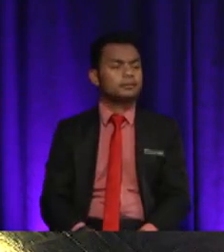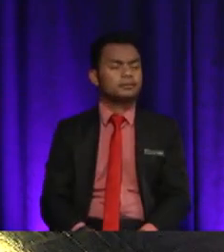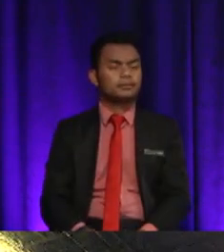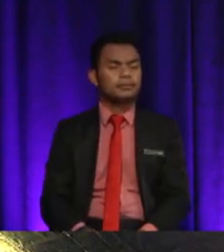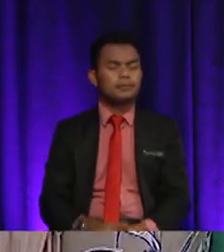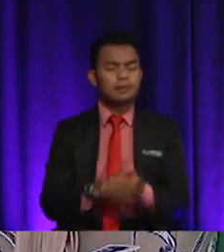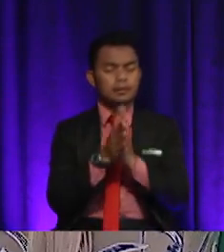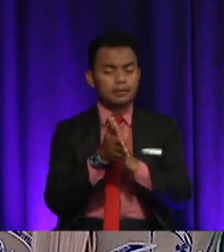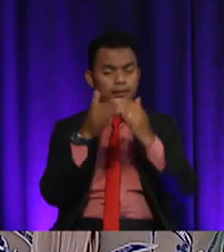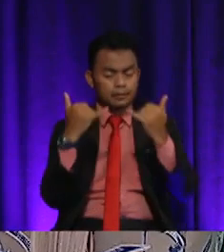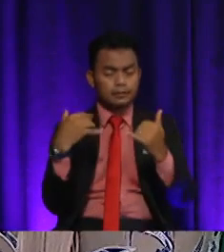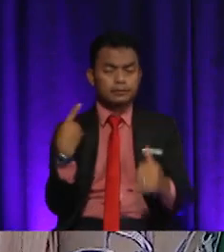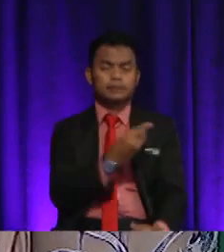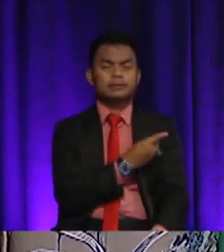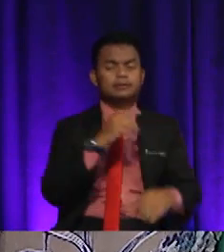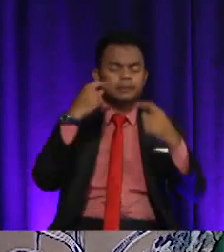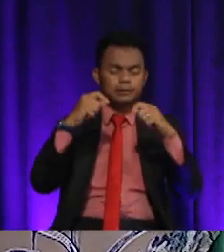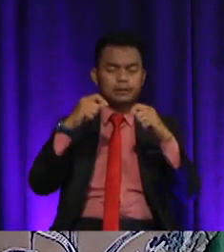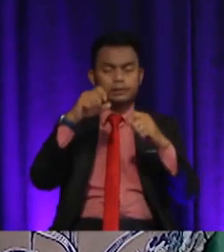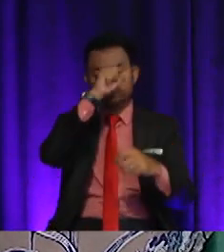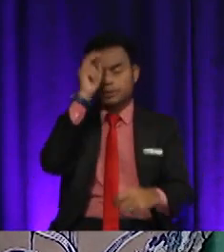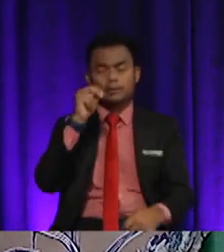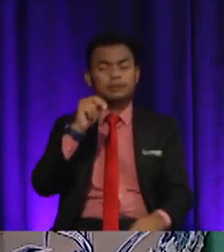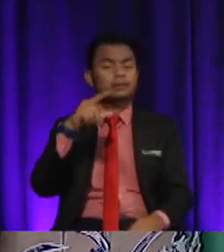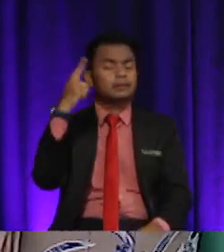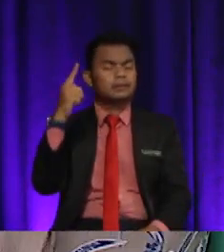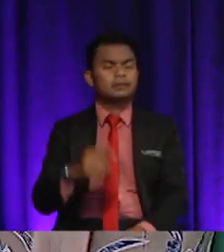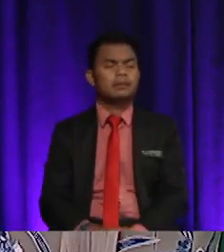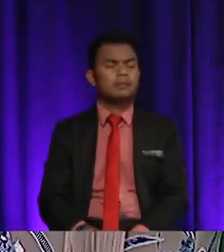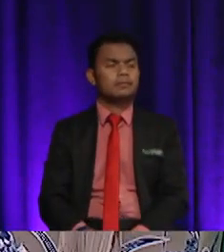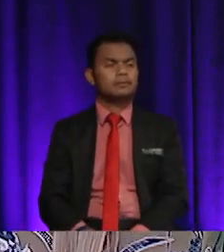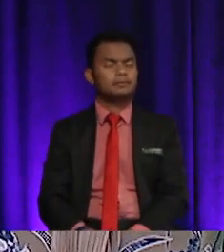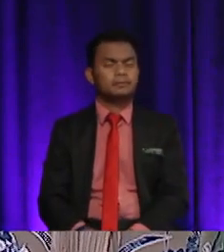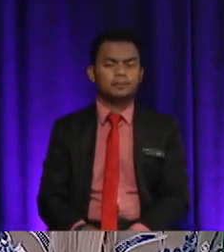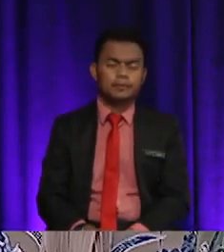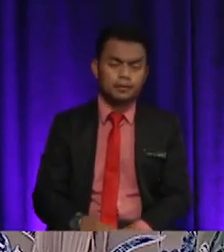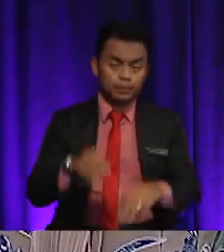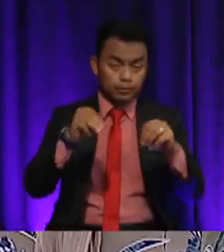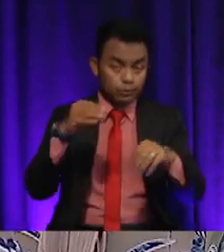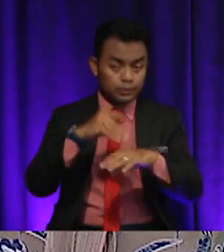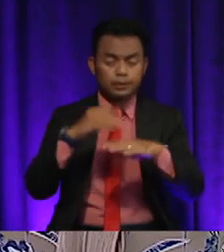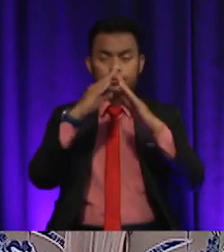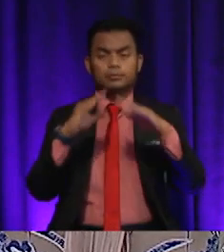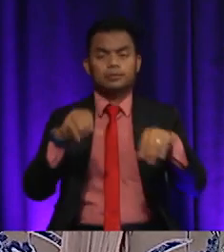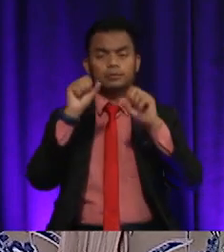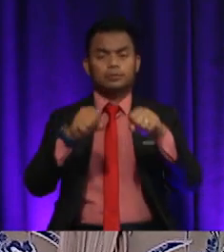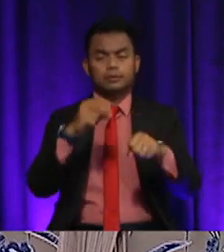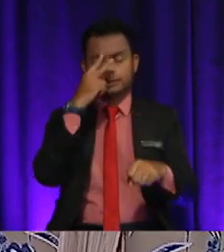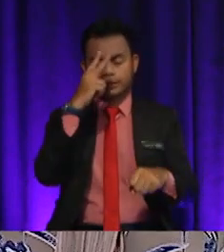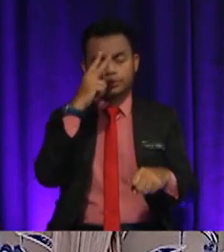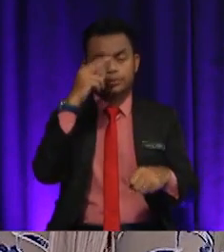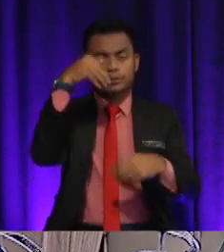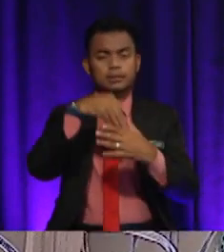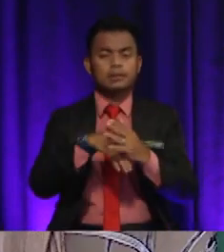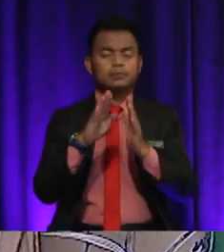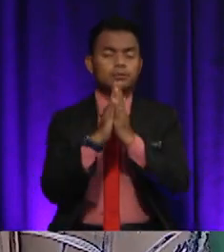let's attempt another question. All right. Viewers at home, you can also find question number 3 in our textbook download,